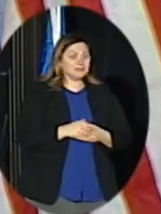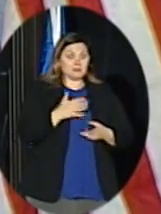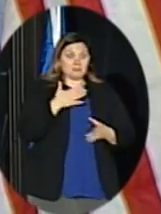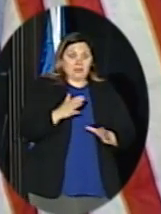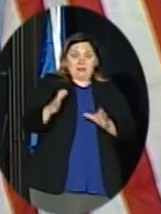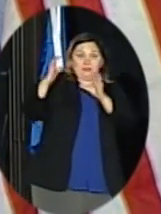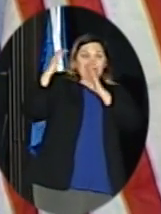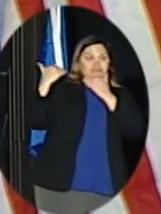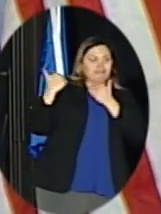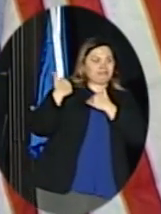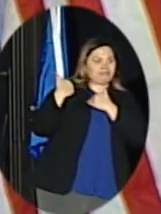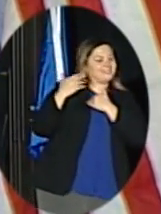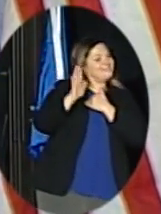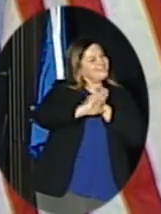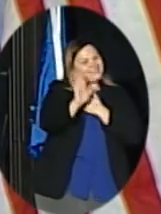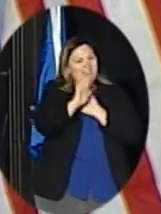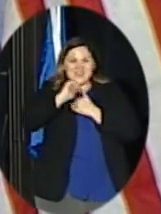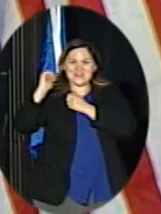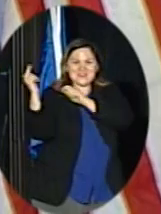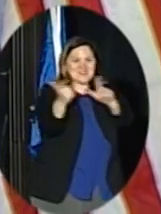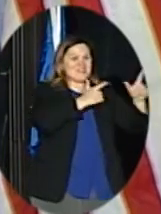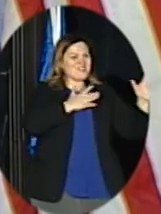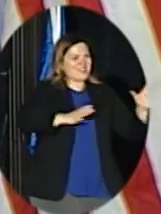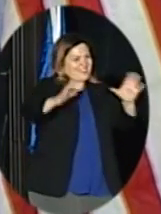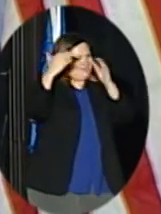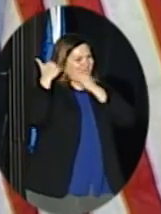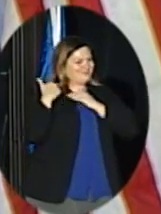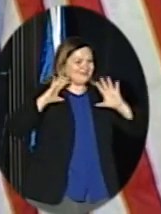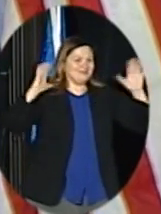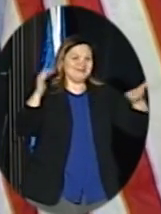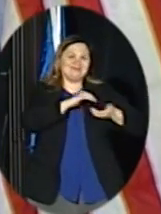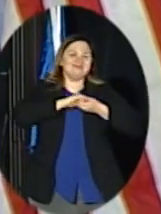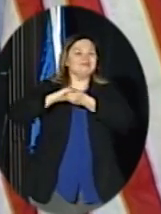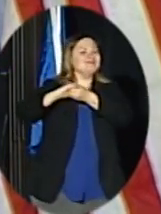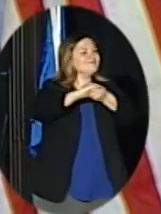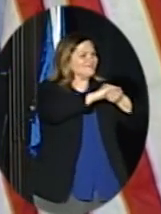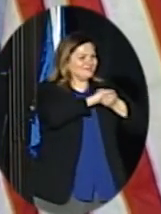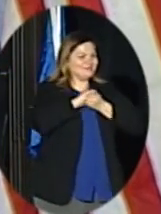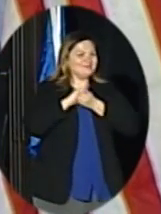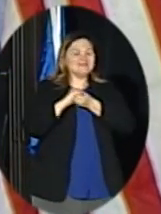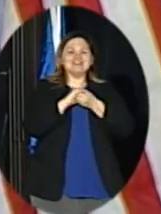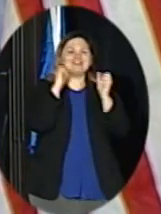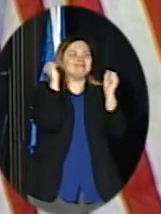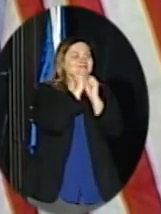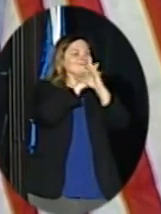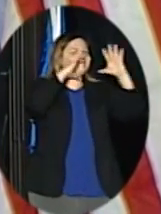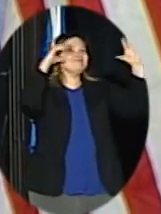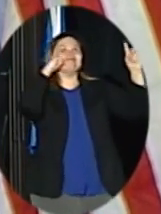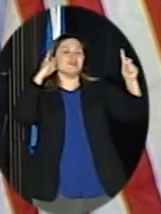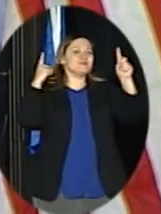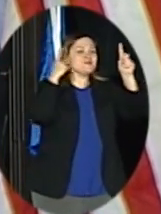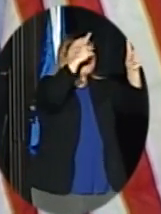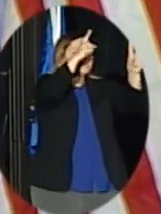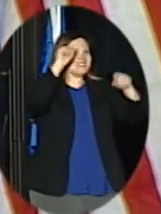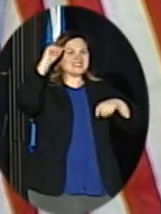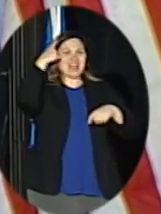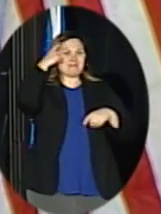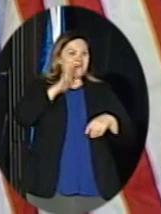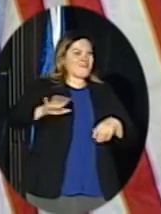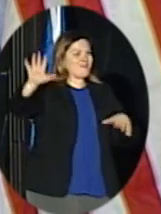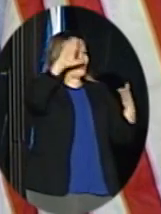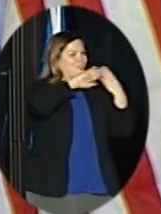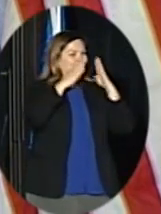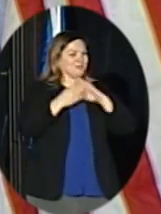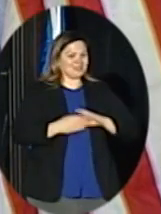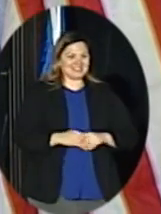spirit, our collective willingness to reimagine St. Paul, our collective drive to build a city that works for all